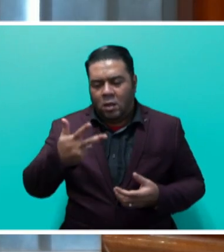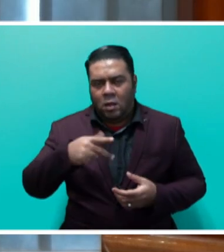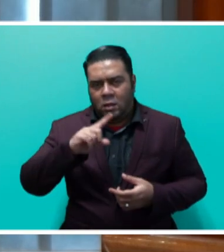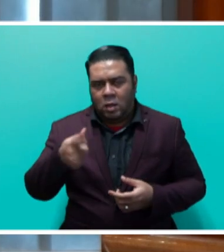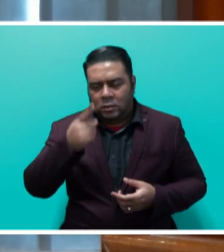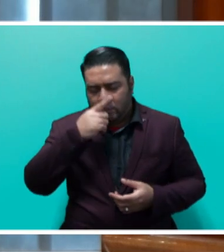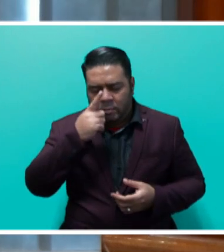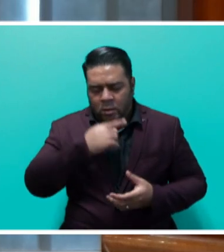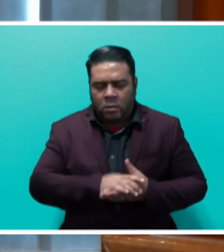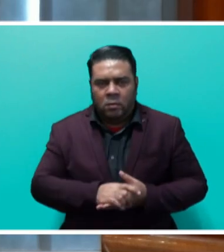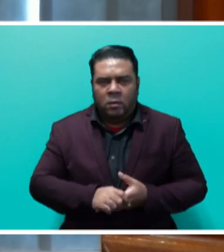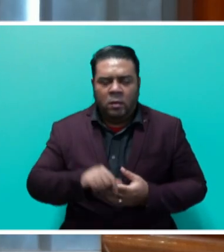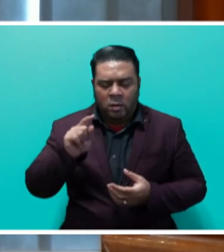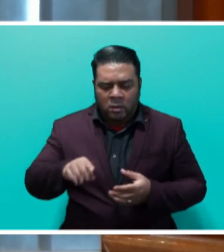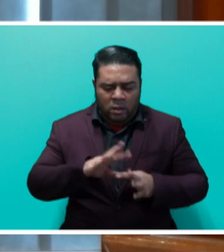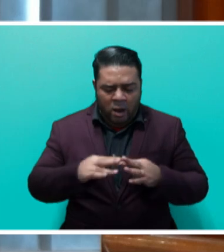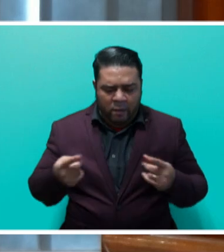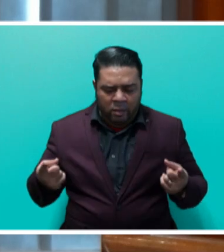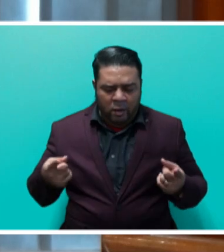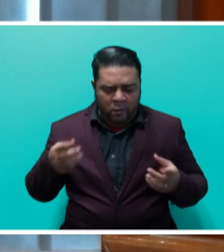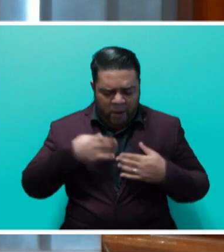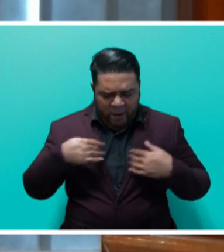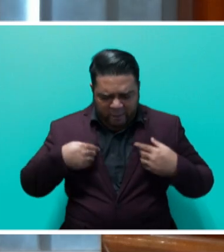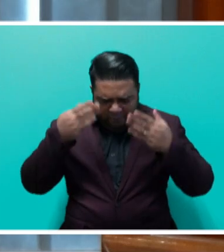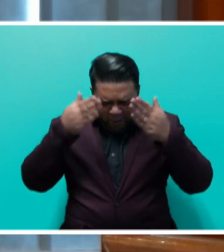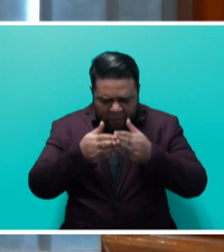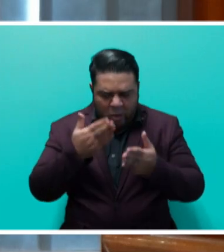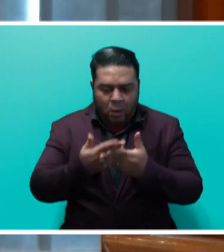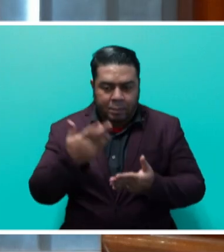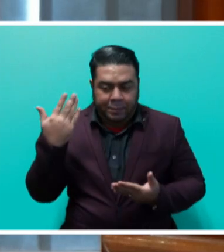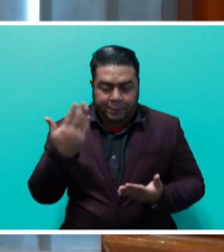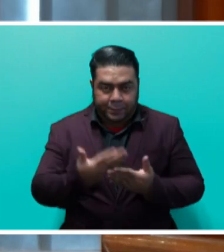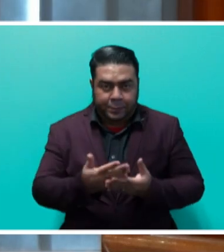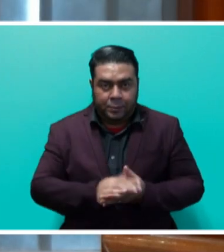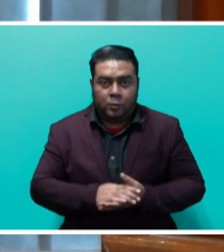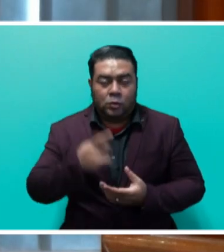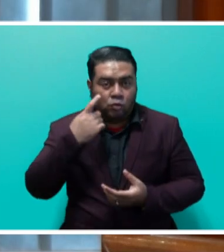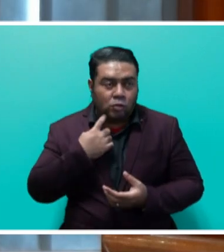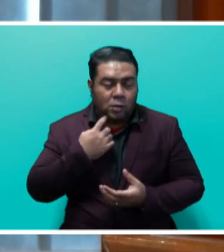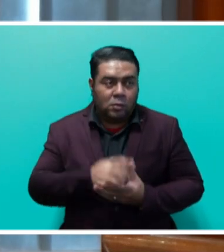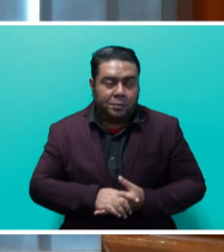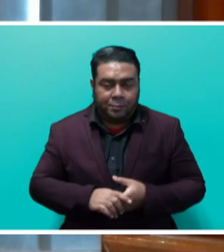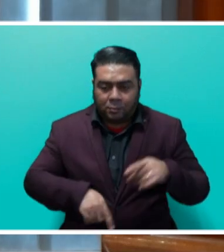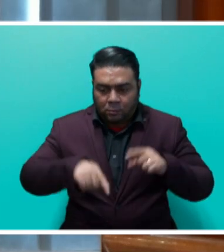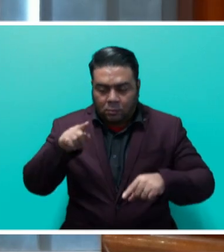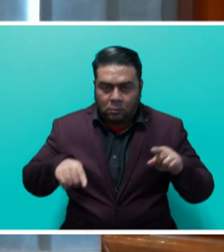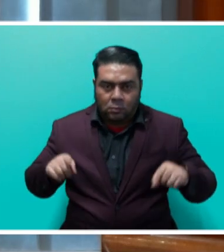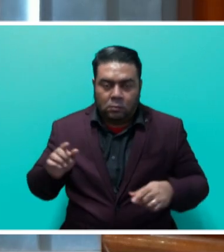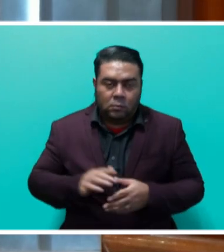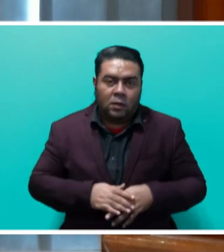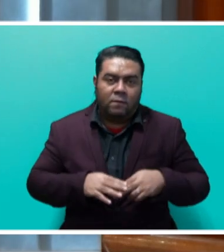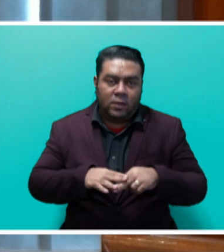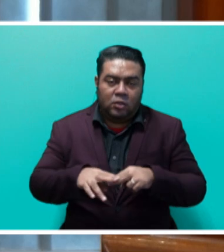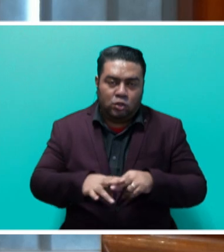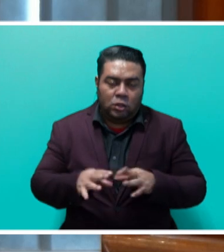people. And these are some of the things that we are focusing on, Honourable Speaker, in trying to deliver a diversified Fijian